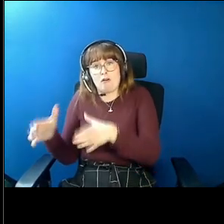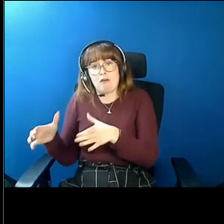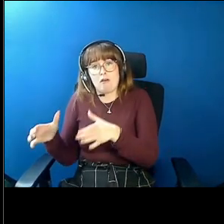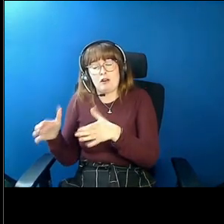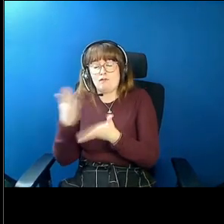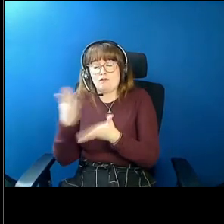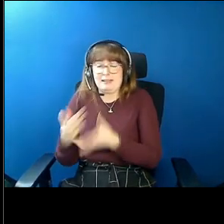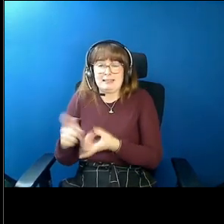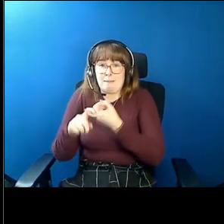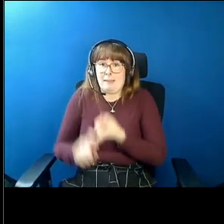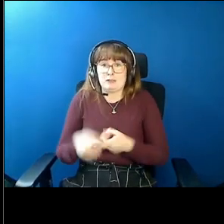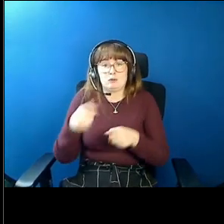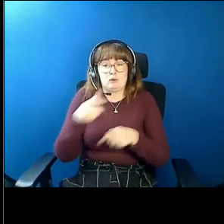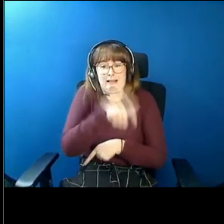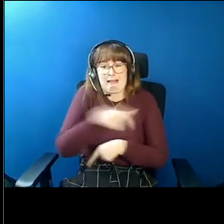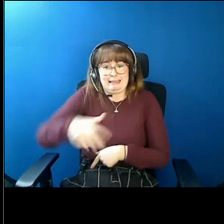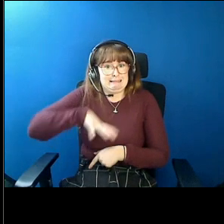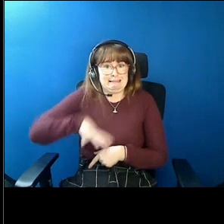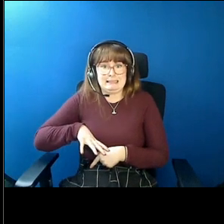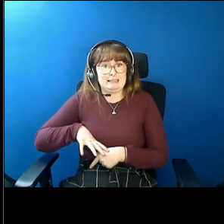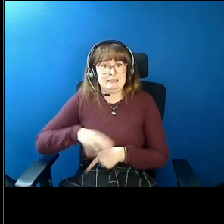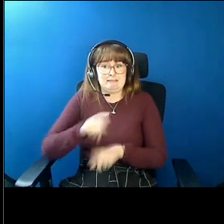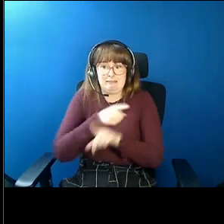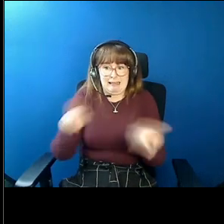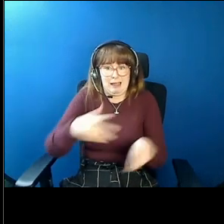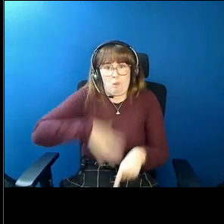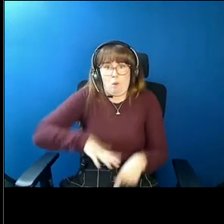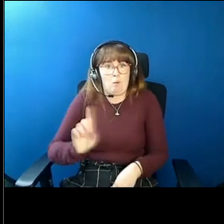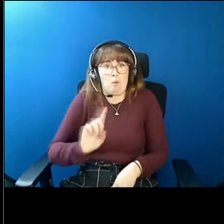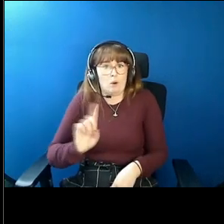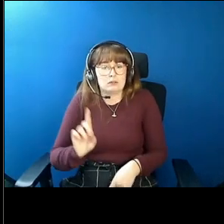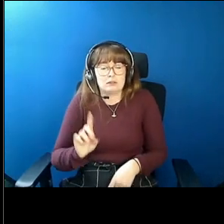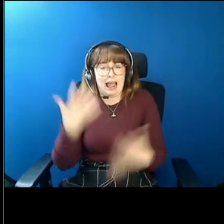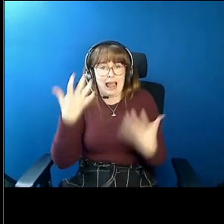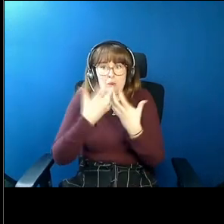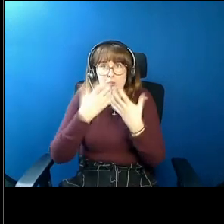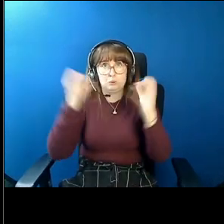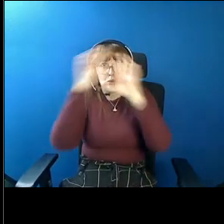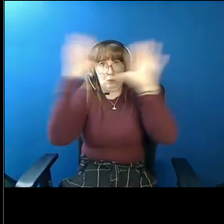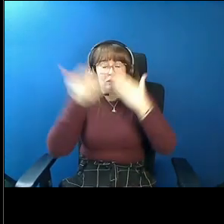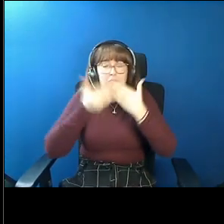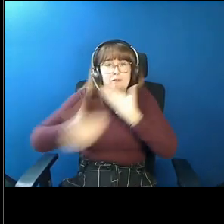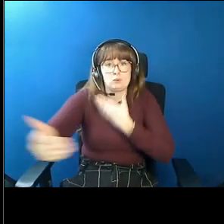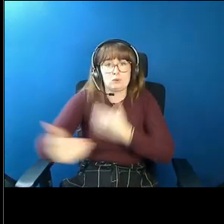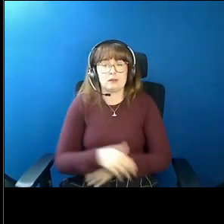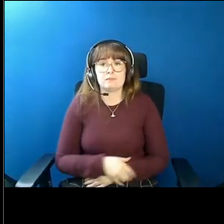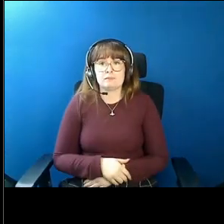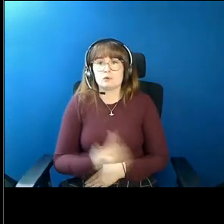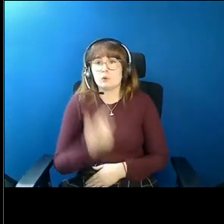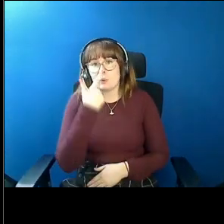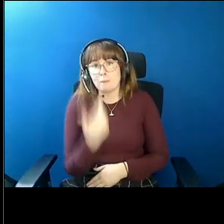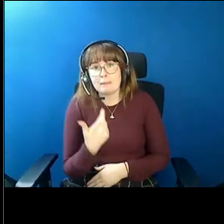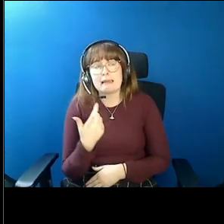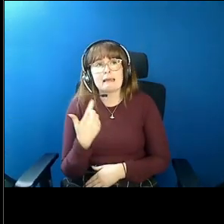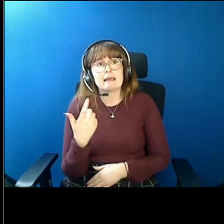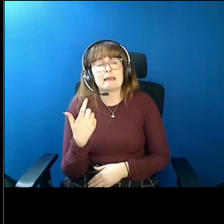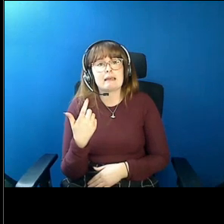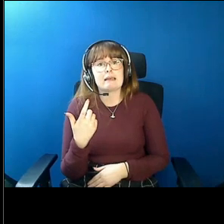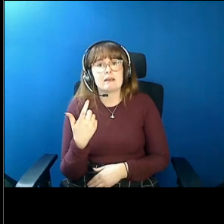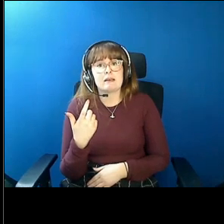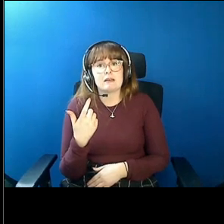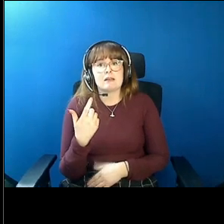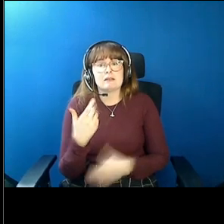the client's needs and kind of, where they see things going in the future. So this could include a retrofit